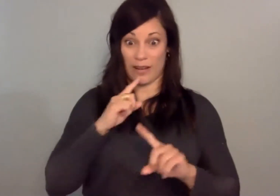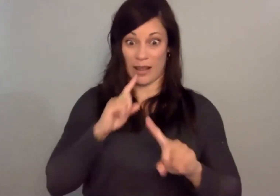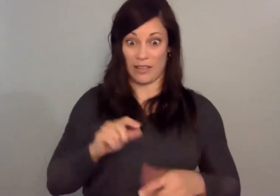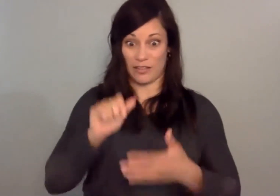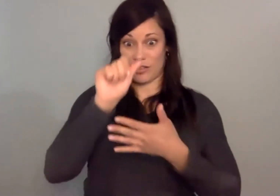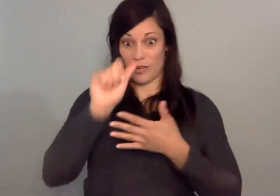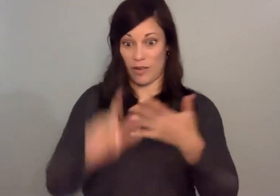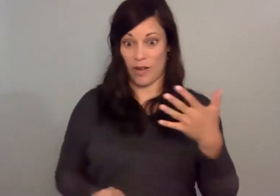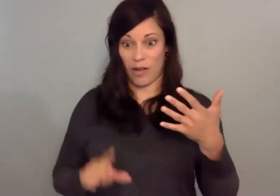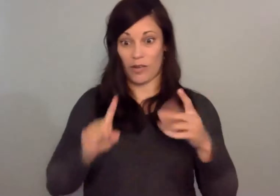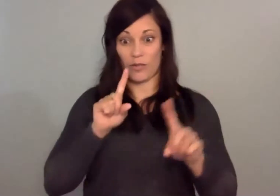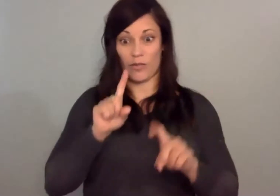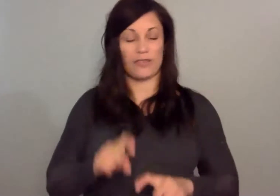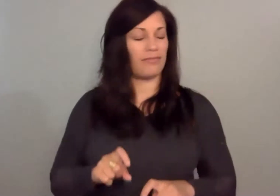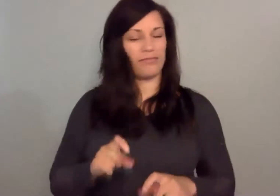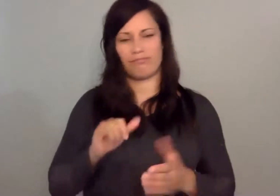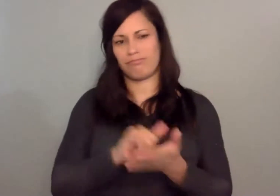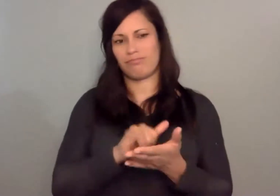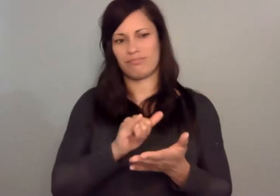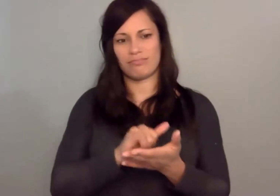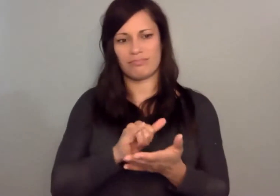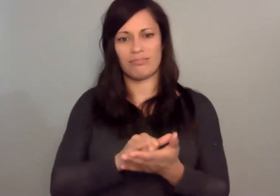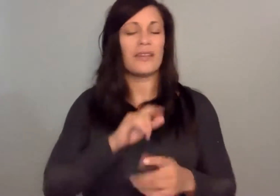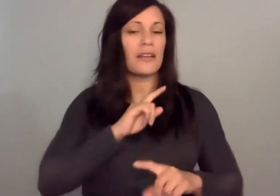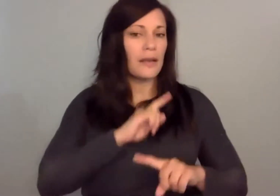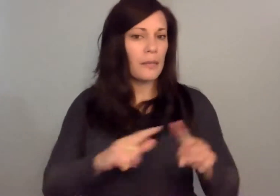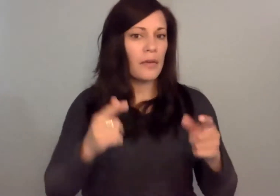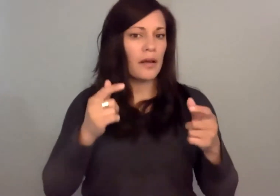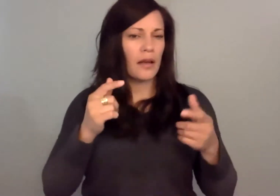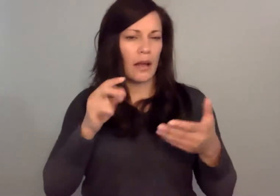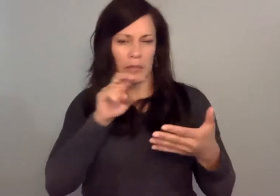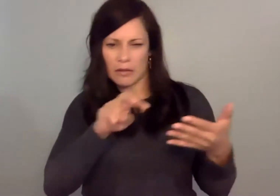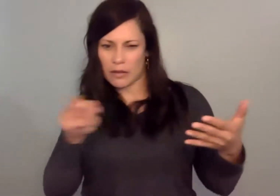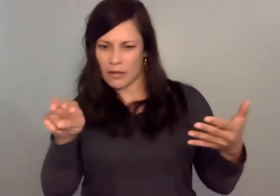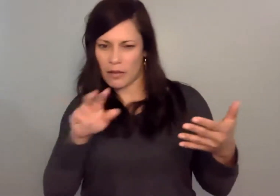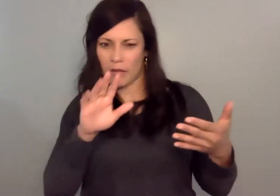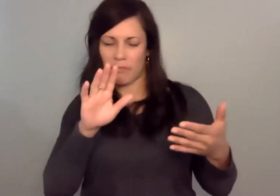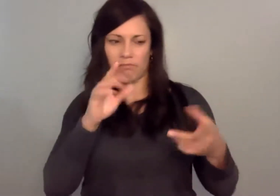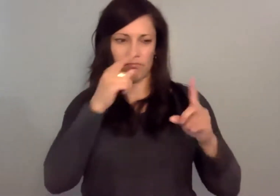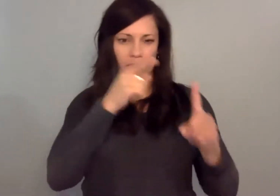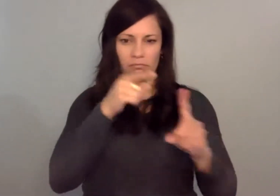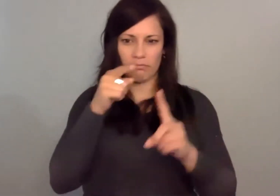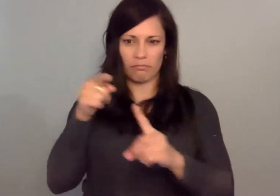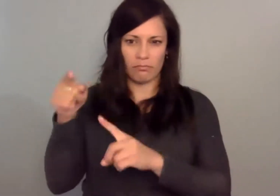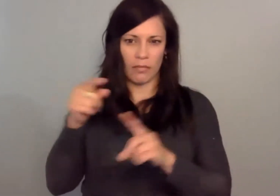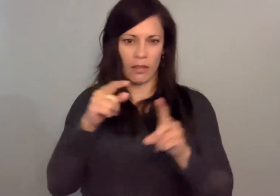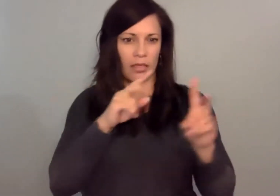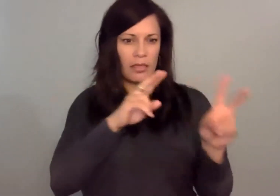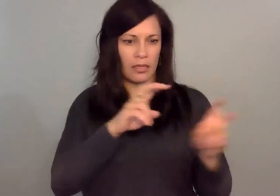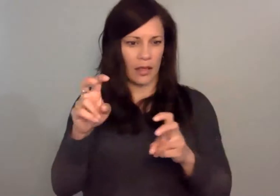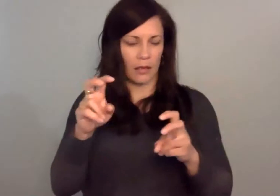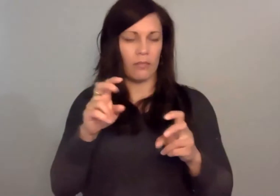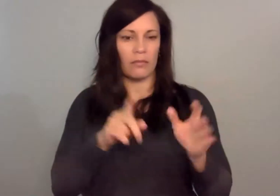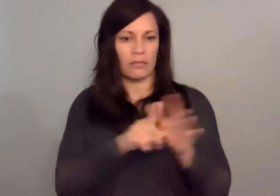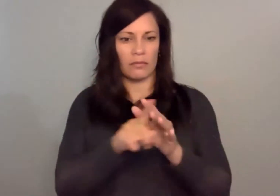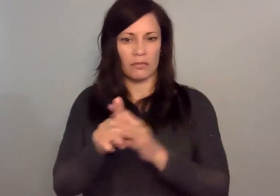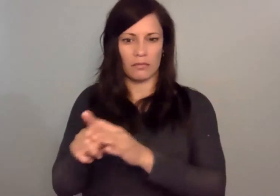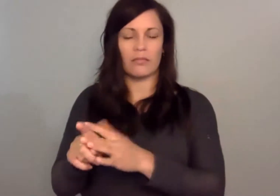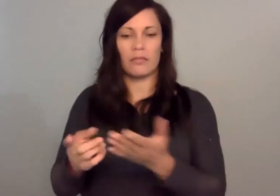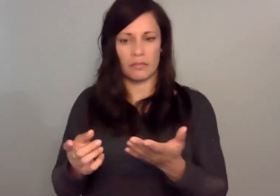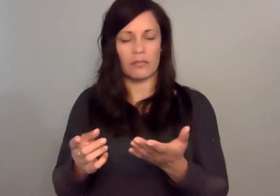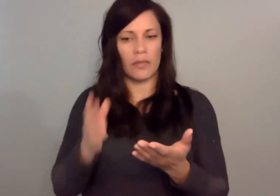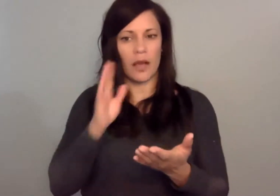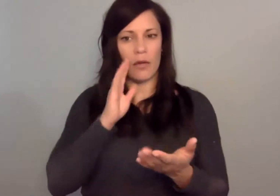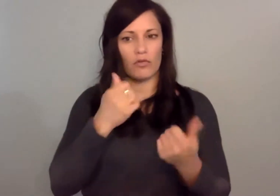of the individual questions, but we're going to try and address some of the themes that are recurring. Please feel free